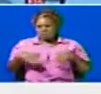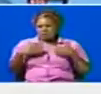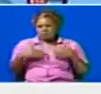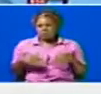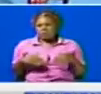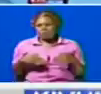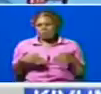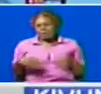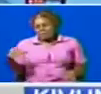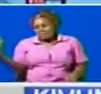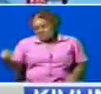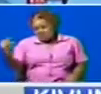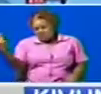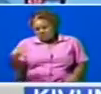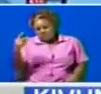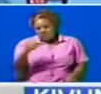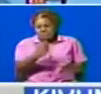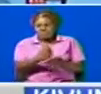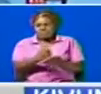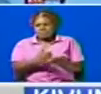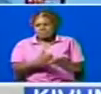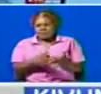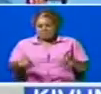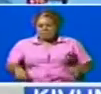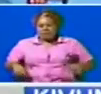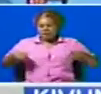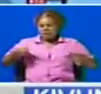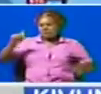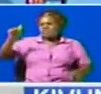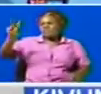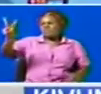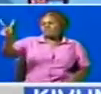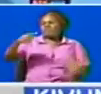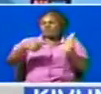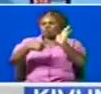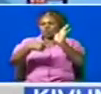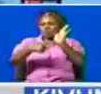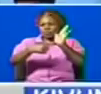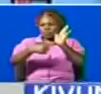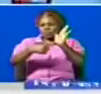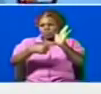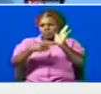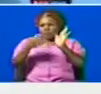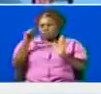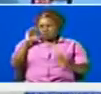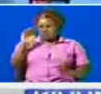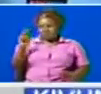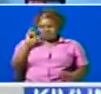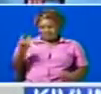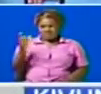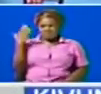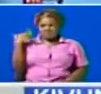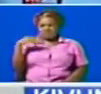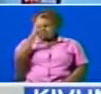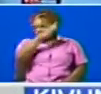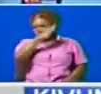being beaten up, even some of them live on TV cameras, as our viewers did see earlier this afternoon. And